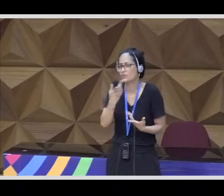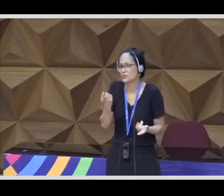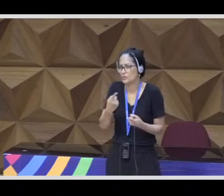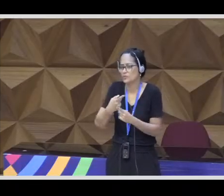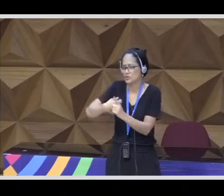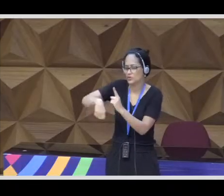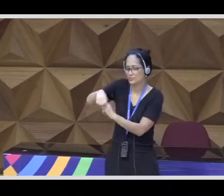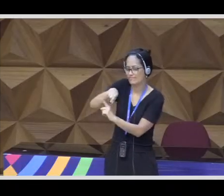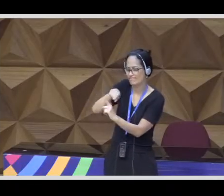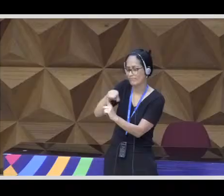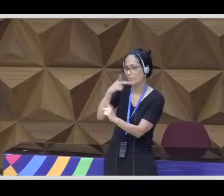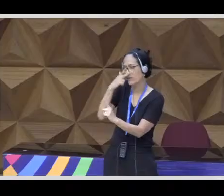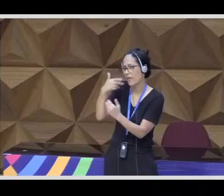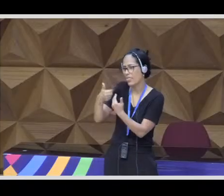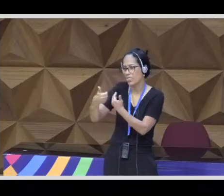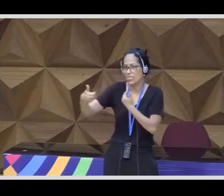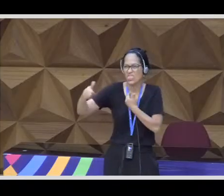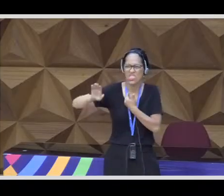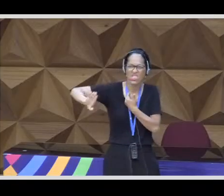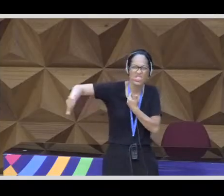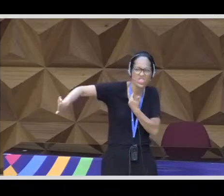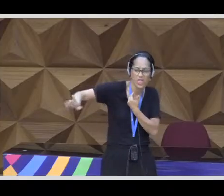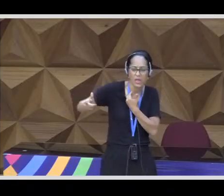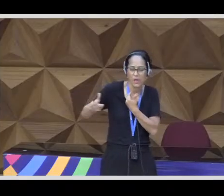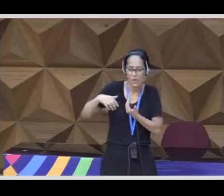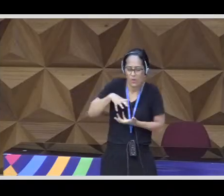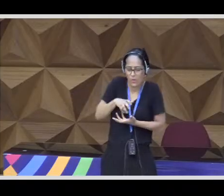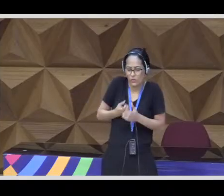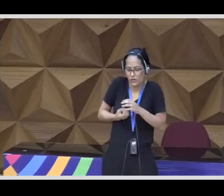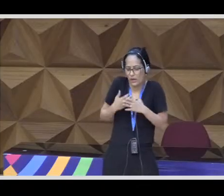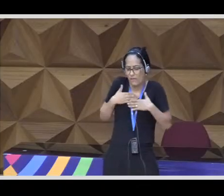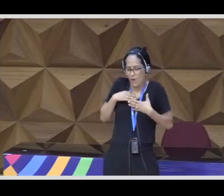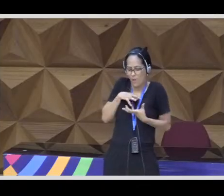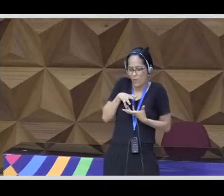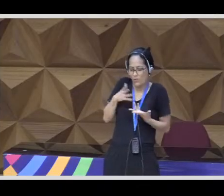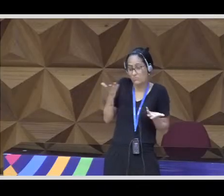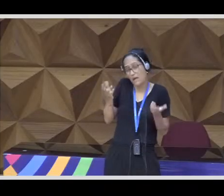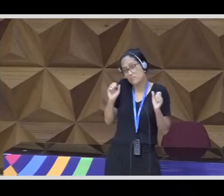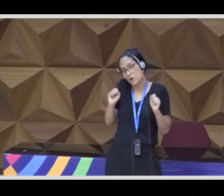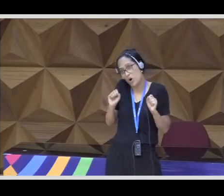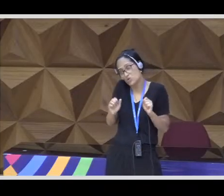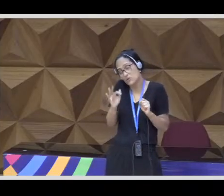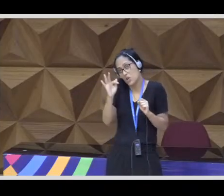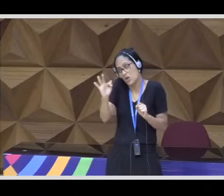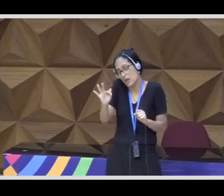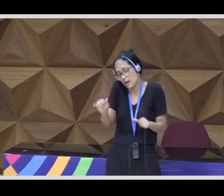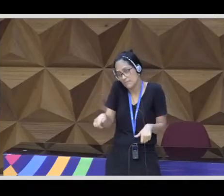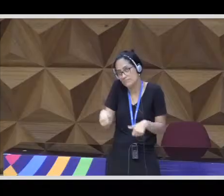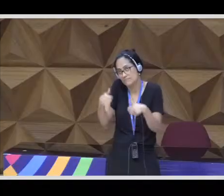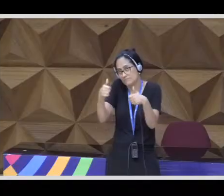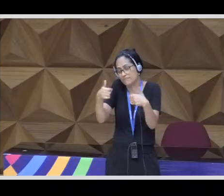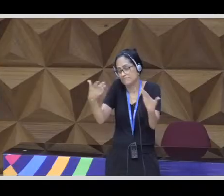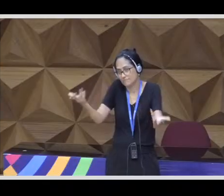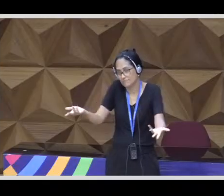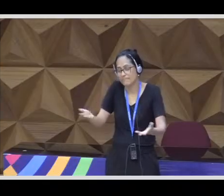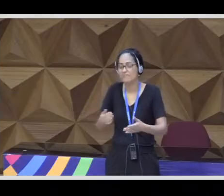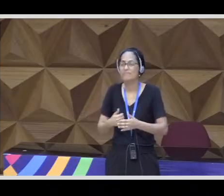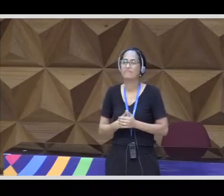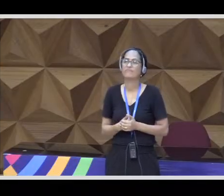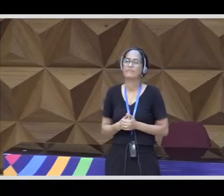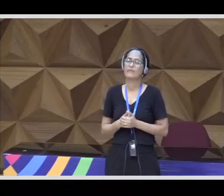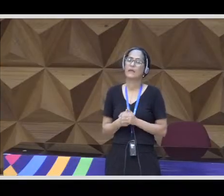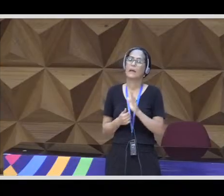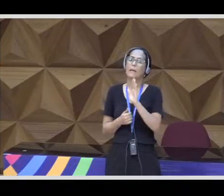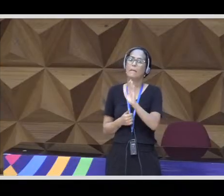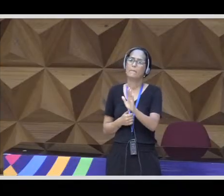yourself. But you could certainly make better solutions than what Apple has tried to do so far, I think. Yeah, but for you, the solution are